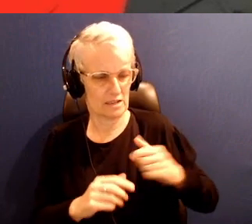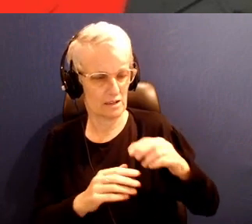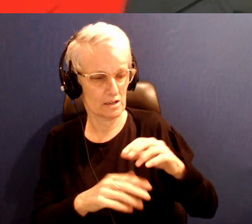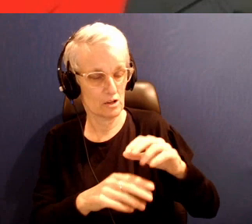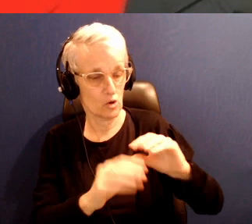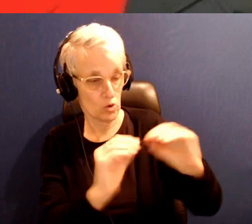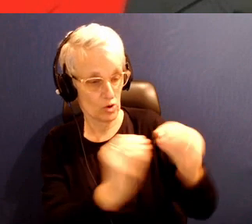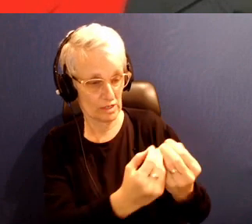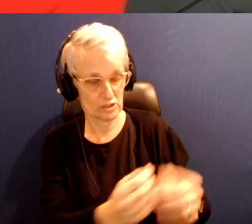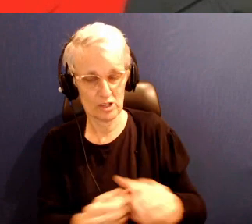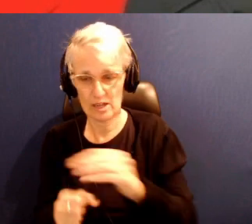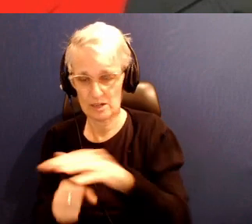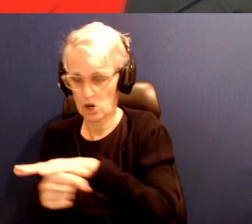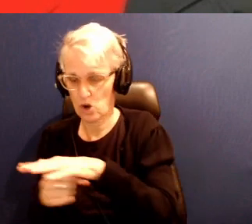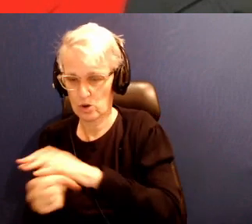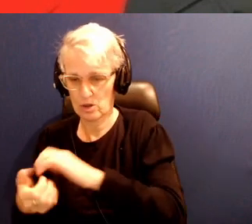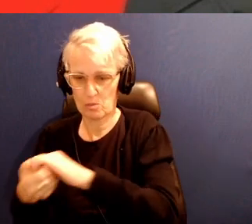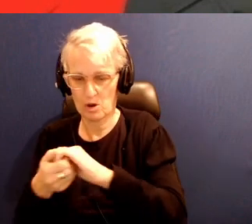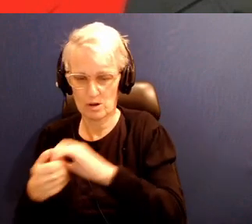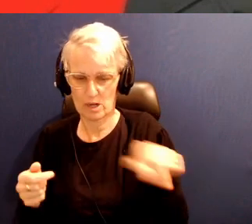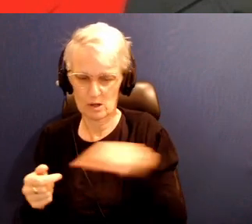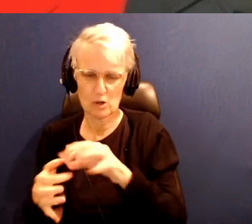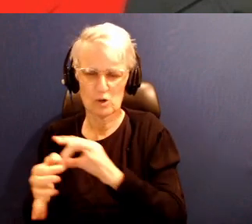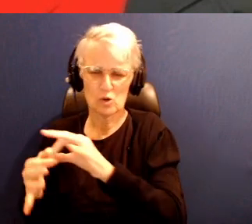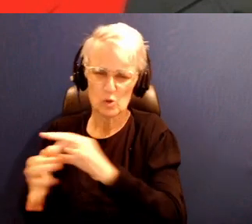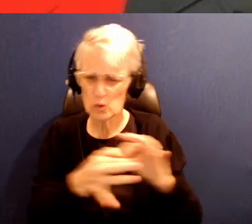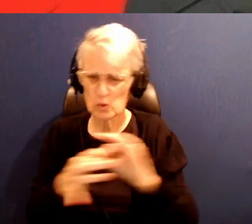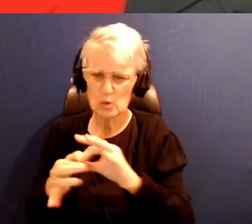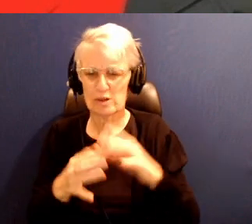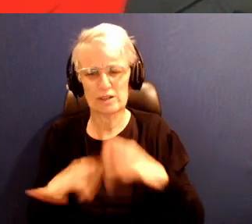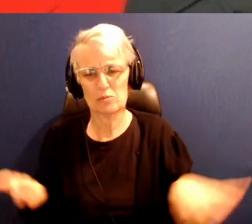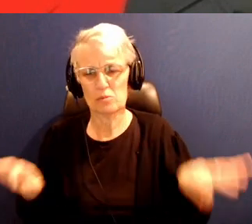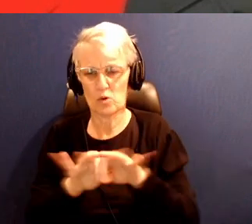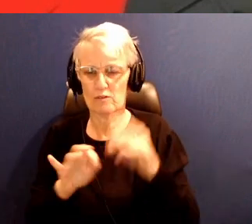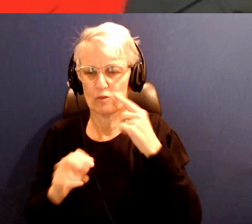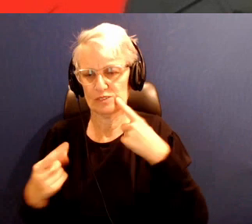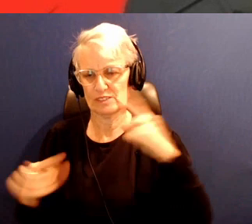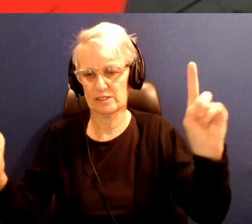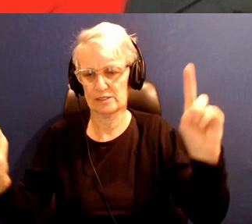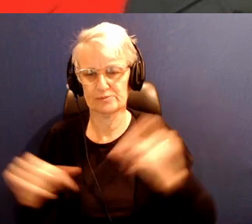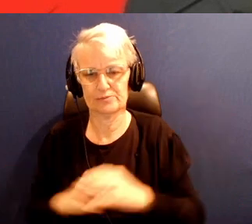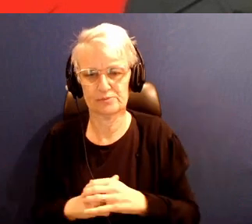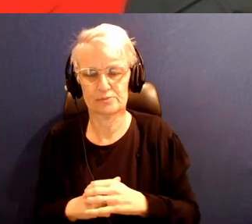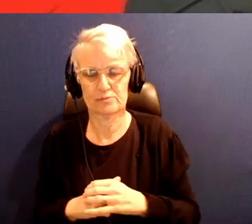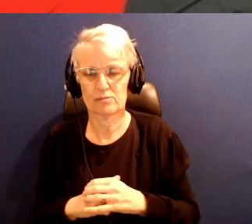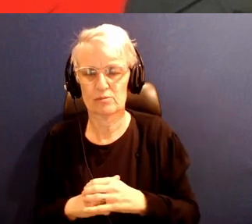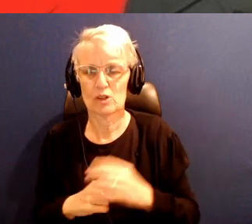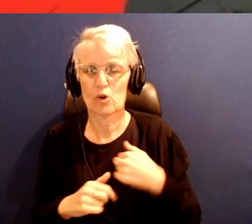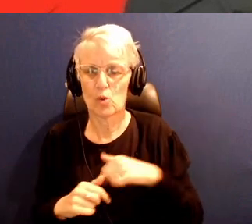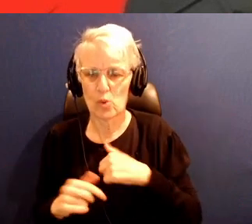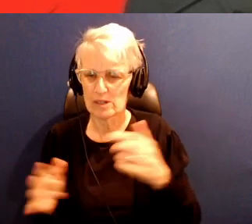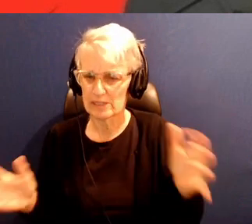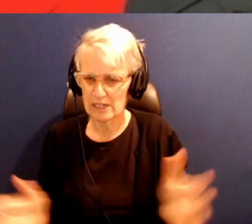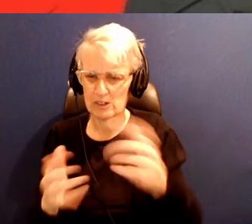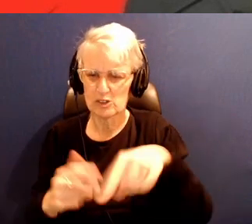implementing organization and the local partner is an important indicator of the success of the project. We